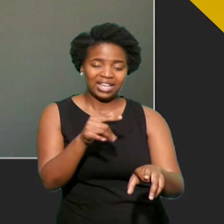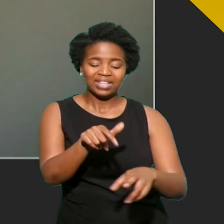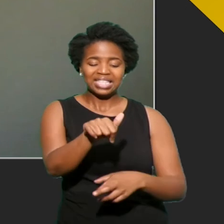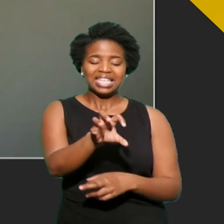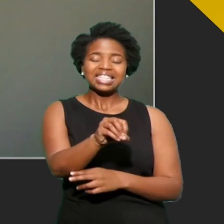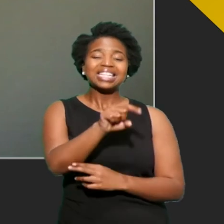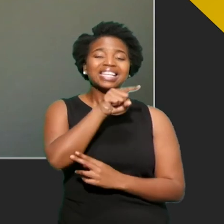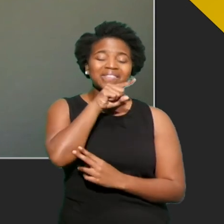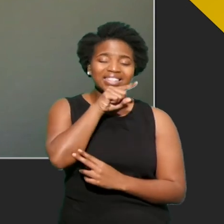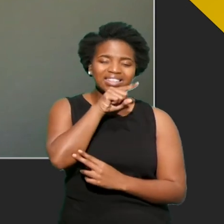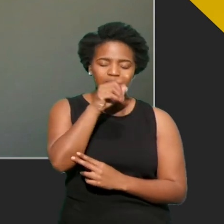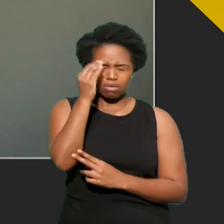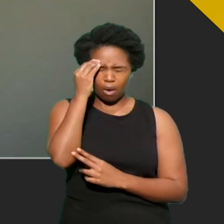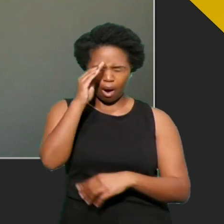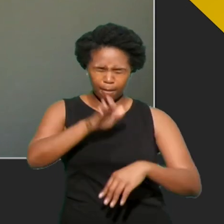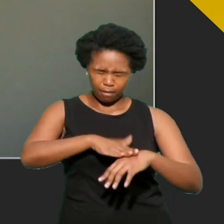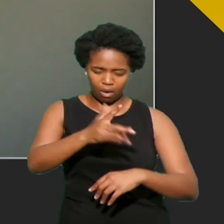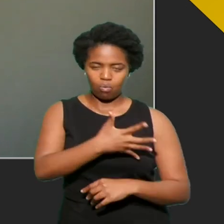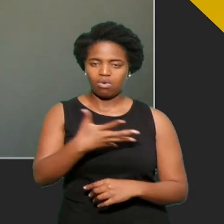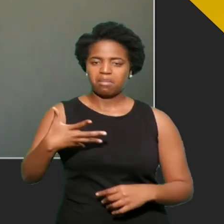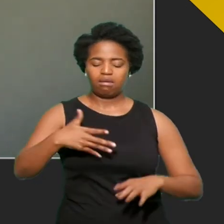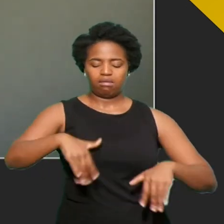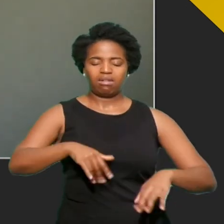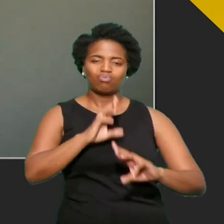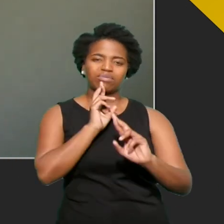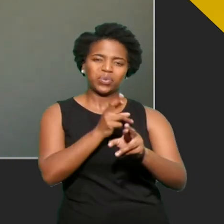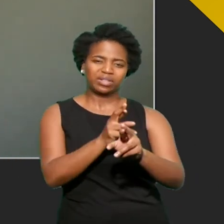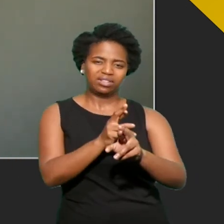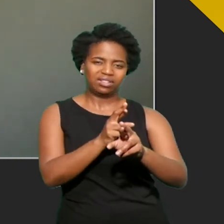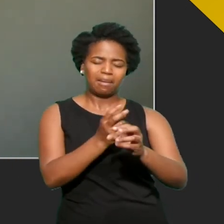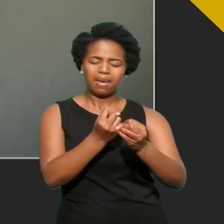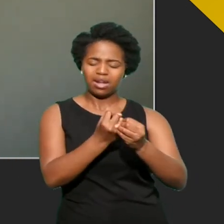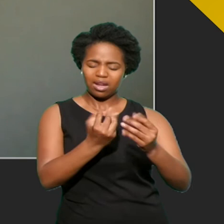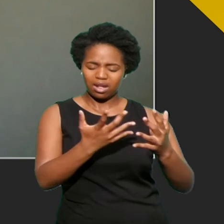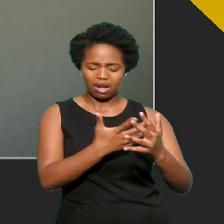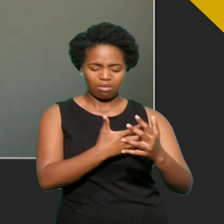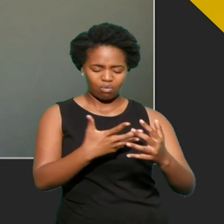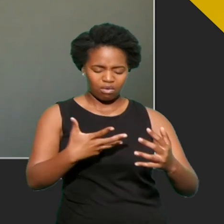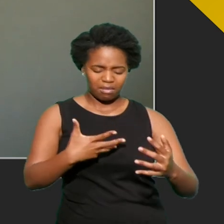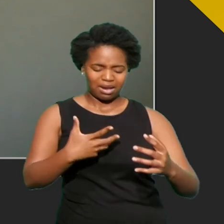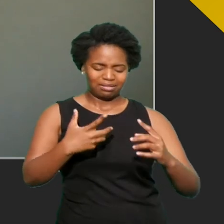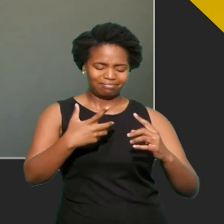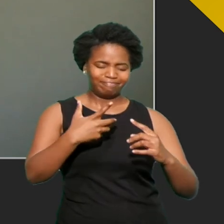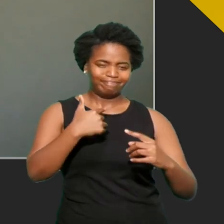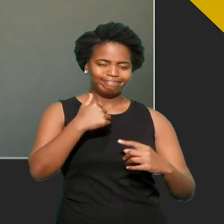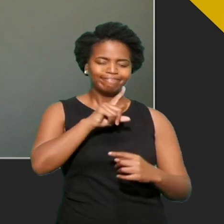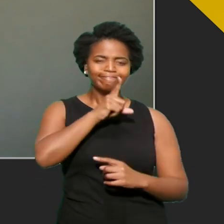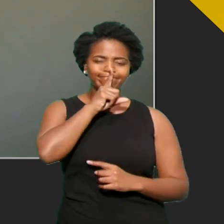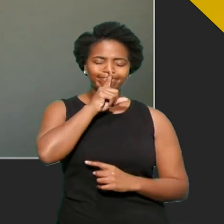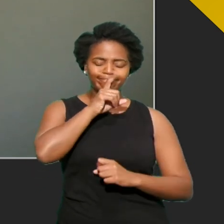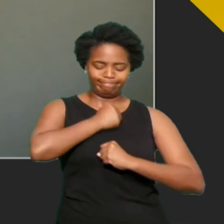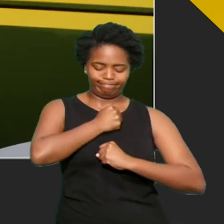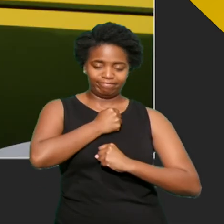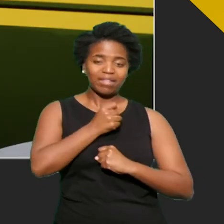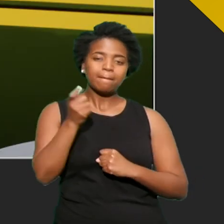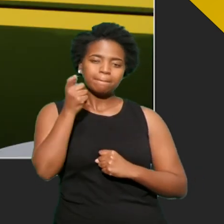60,000, you can definitely know that there's serious underreporting happening and a lot of cases that we don't know about. And we certainly look at the conversation